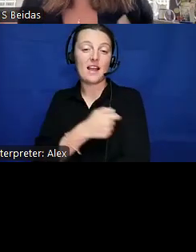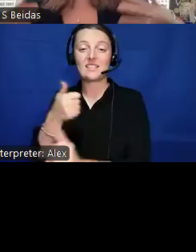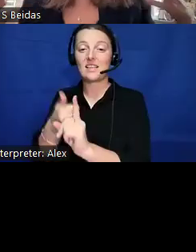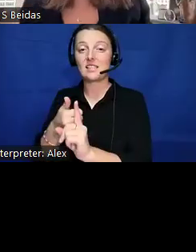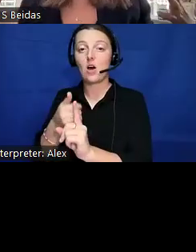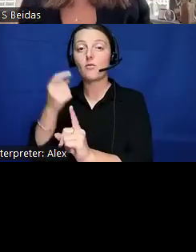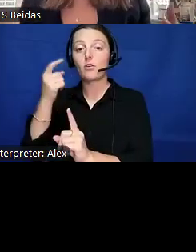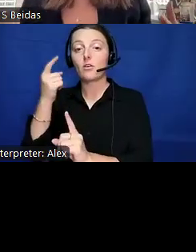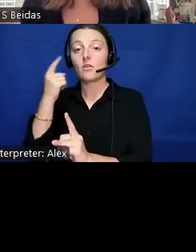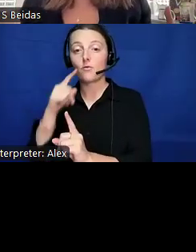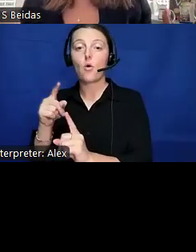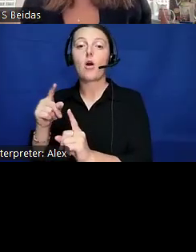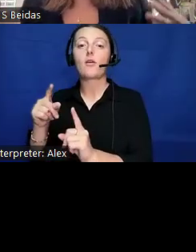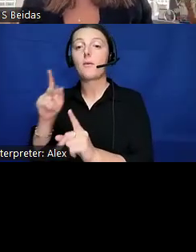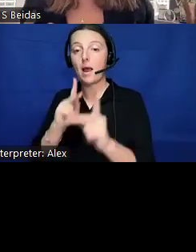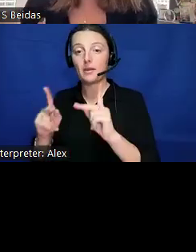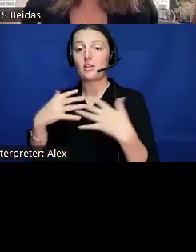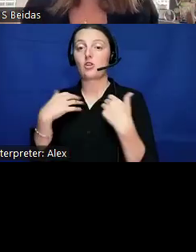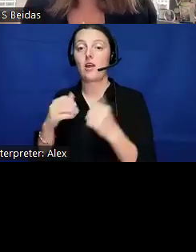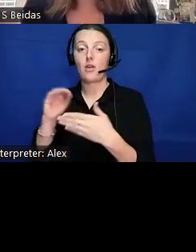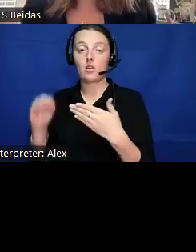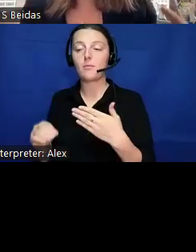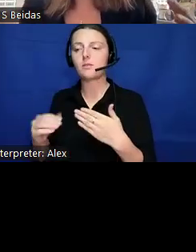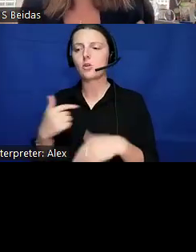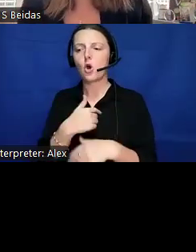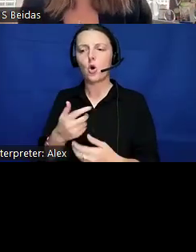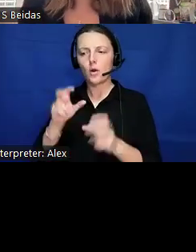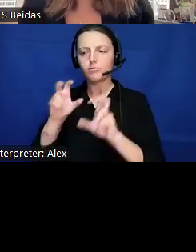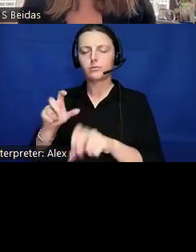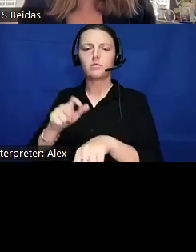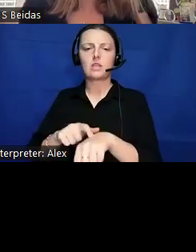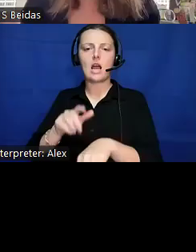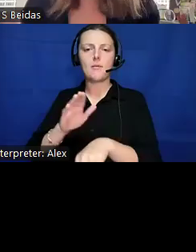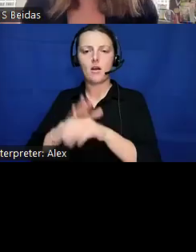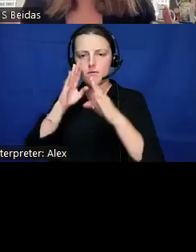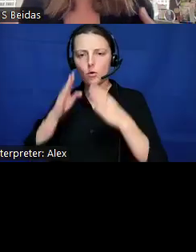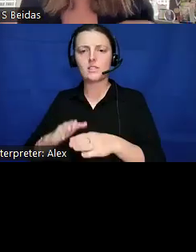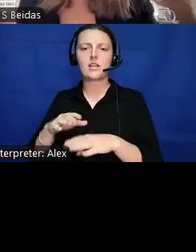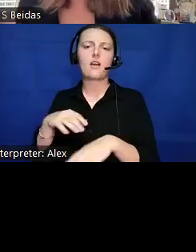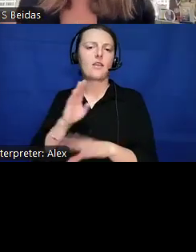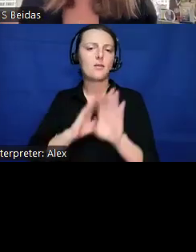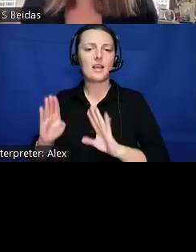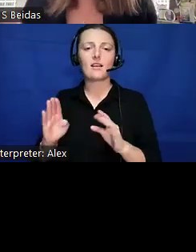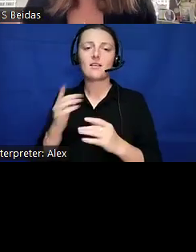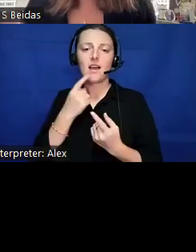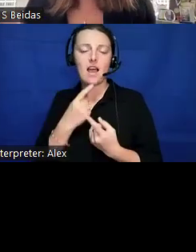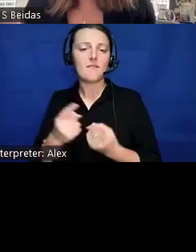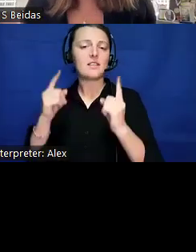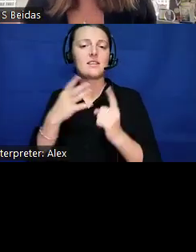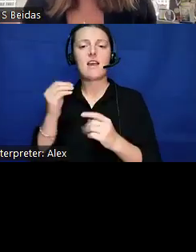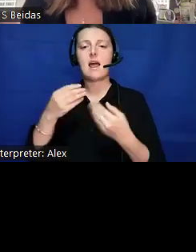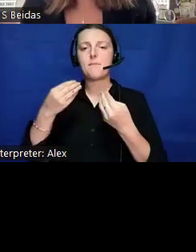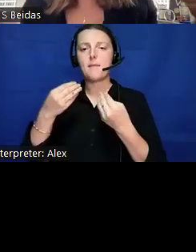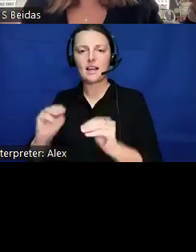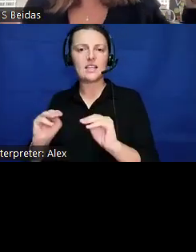outcomes. And I think we spend all this time focusing on biological efficacy and mechanisms, and that discovery is